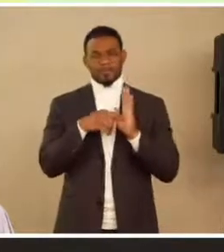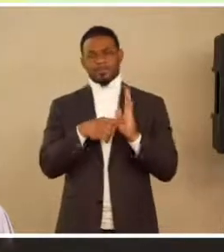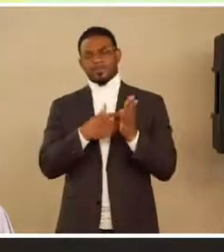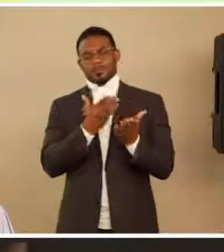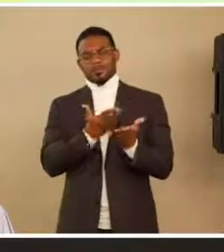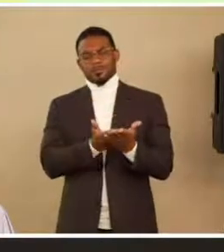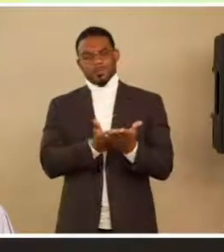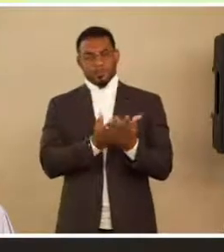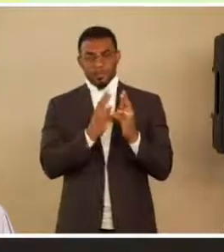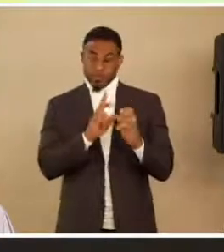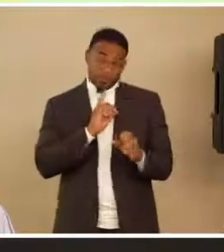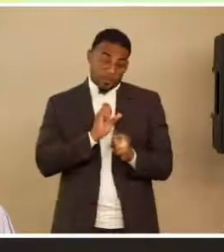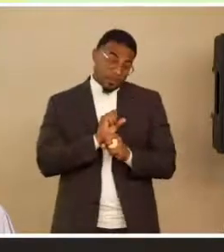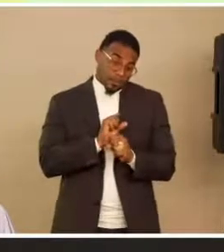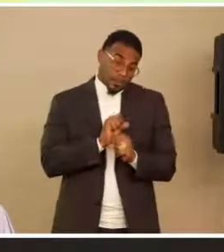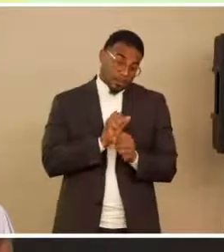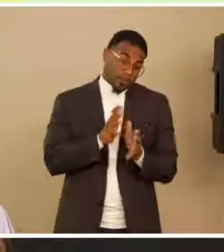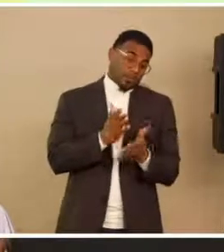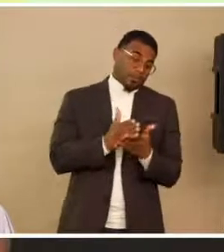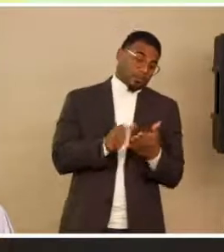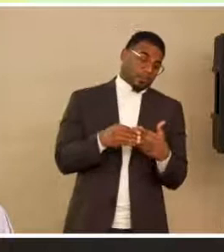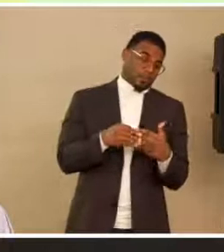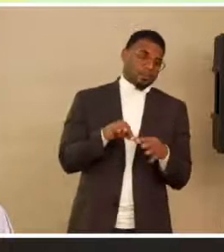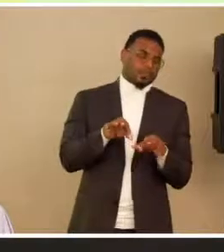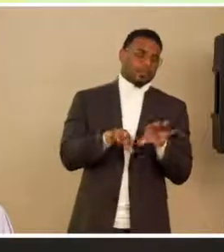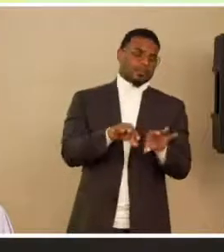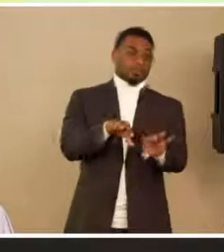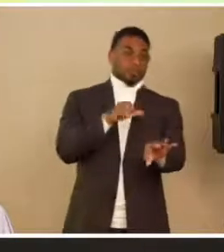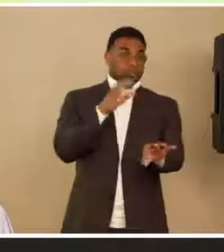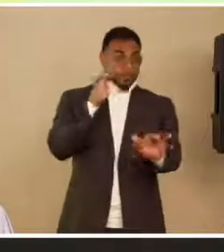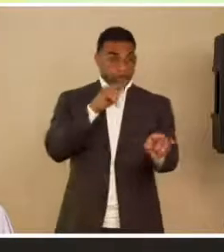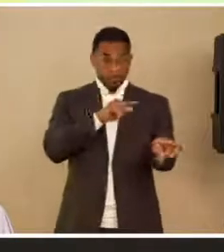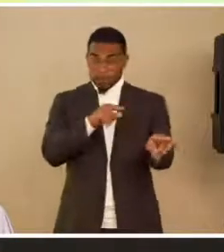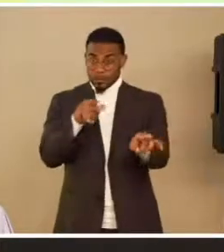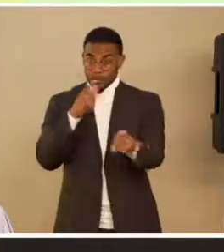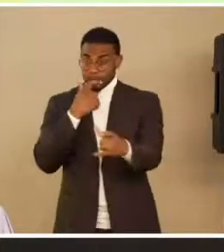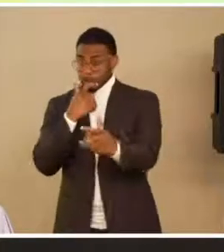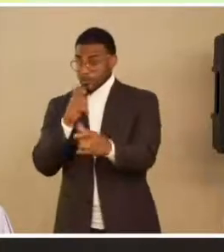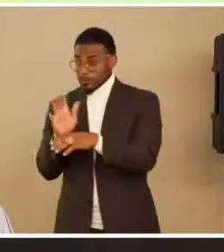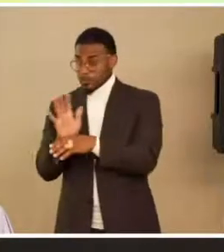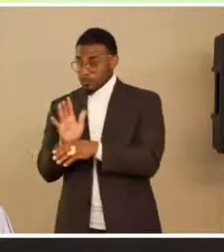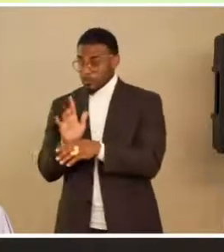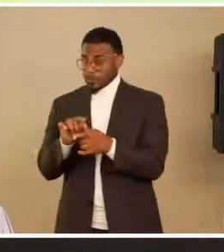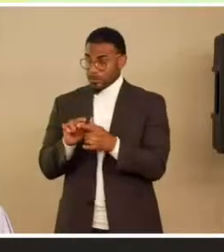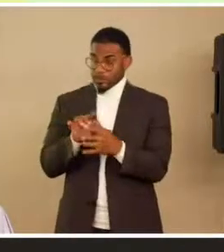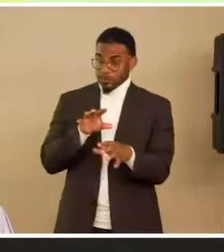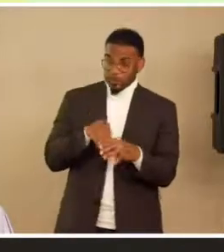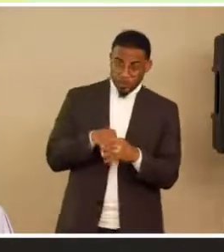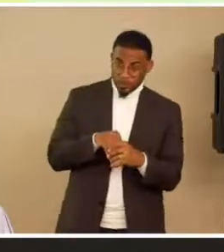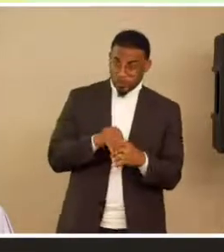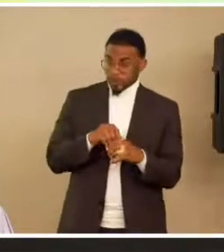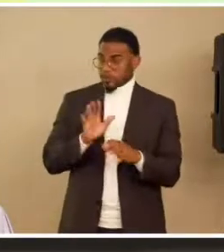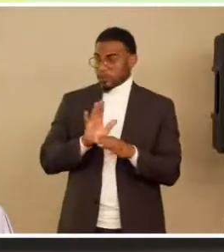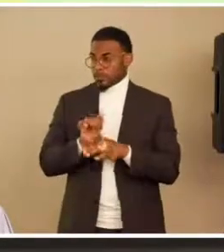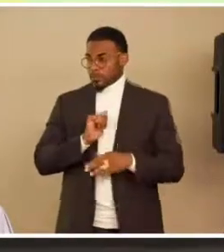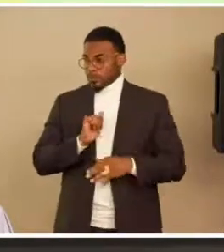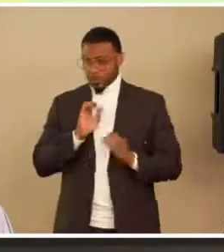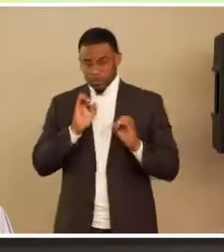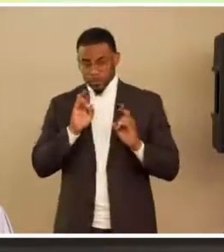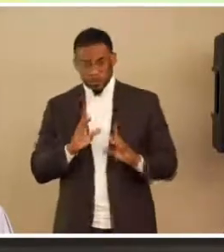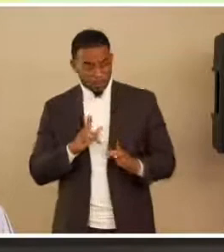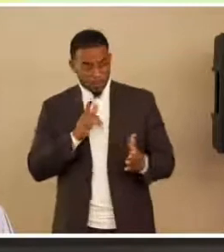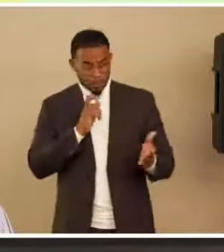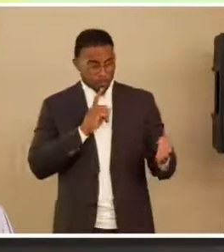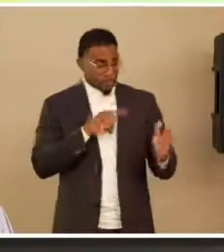really exploring and really kind of leaving some breadcrumbs, because I hope those who have watched the film, who are engaging with the film, myself as